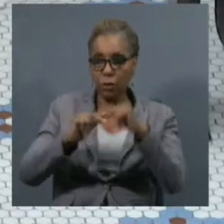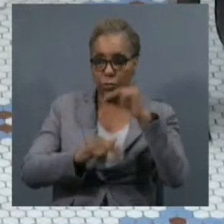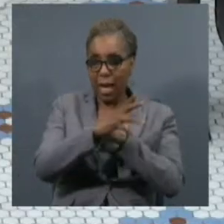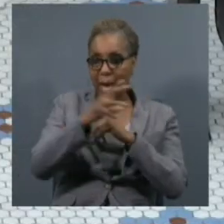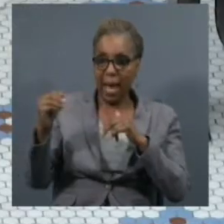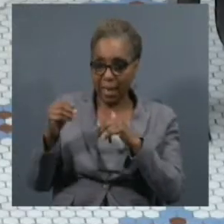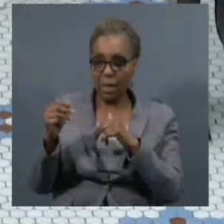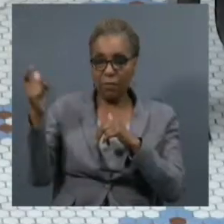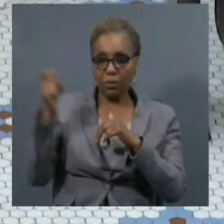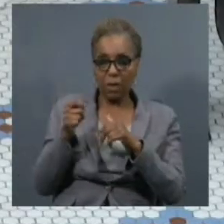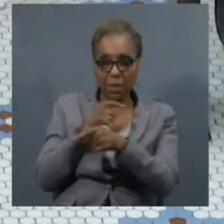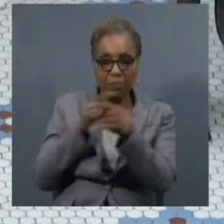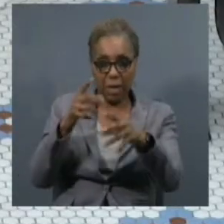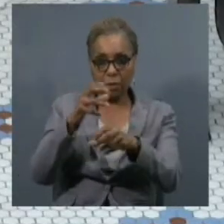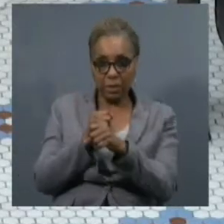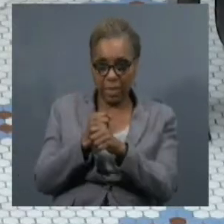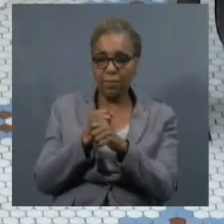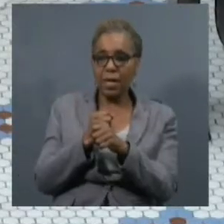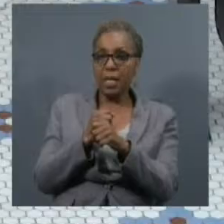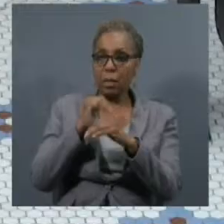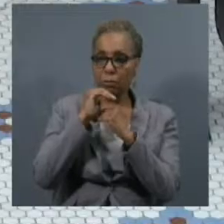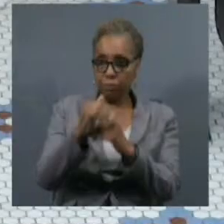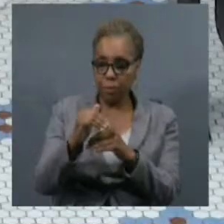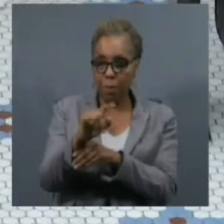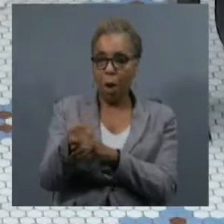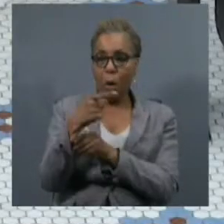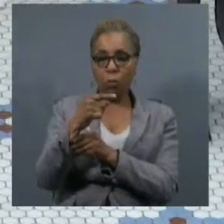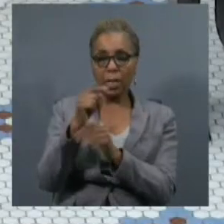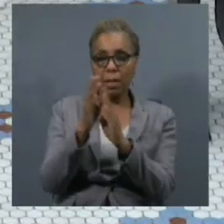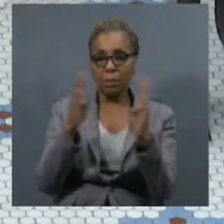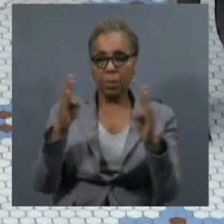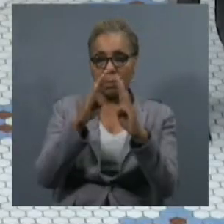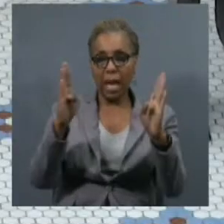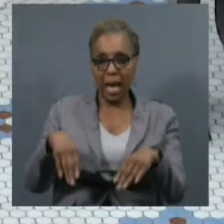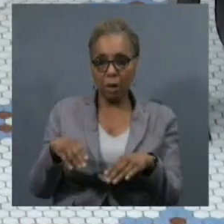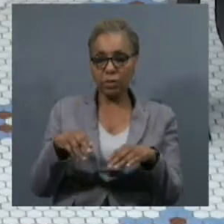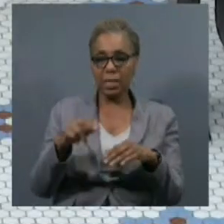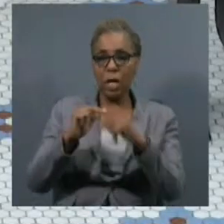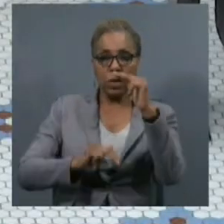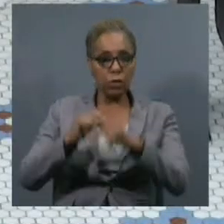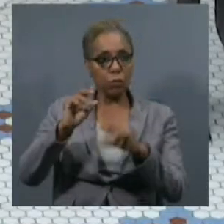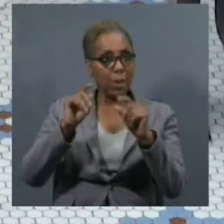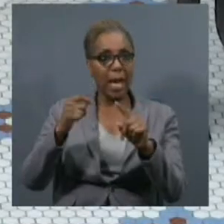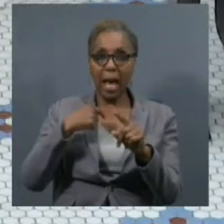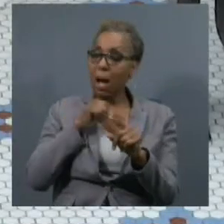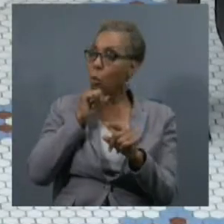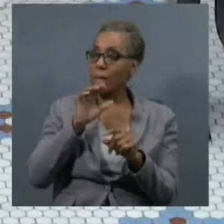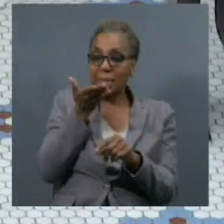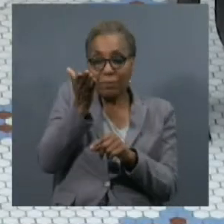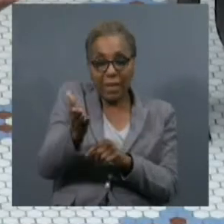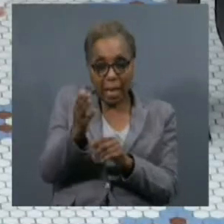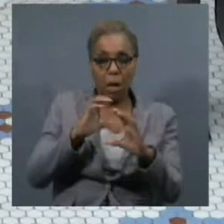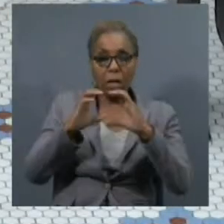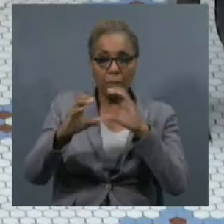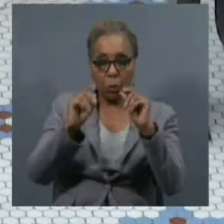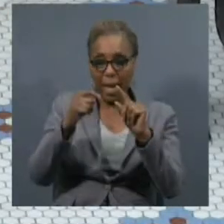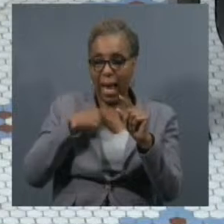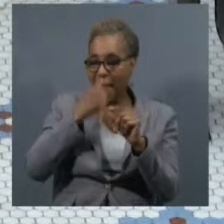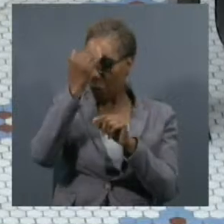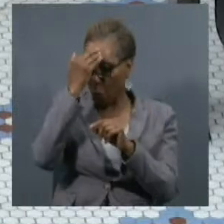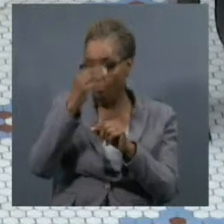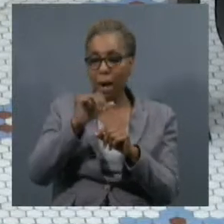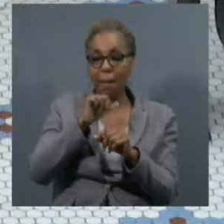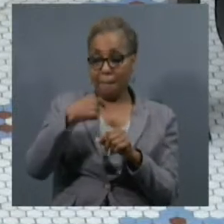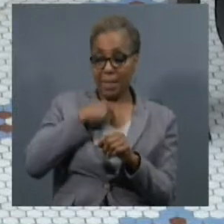subsidy that they receive puts restriction on only the public housing units. I wasn't in the conversation. I know I was